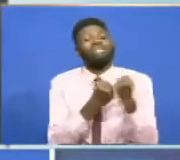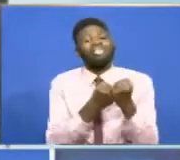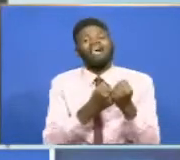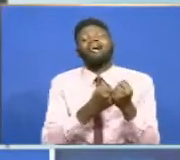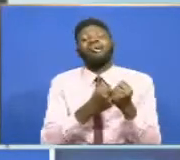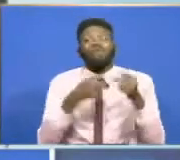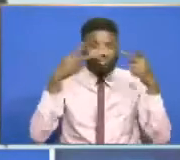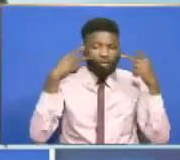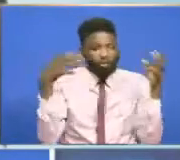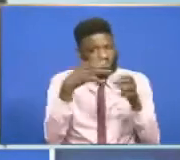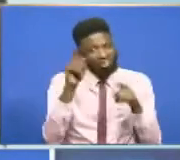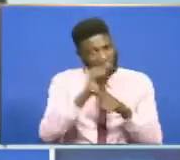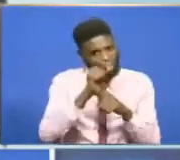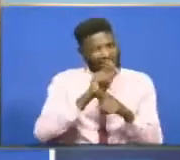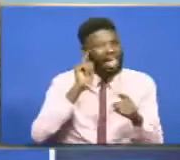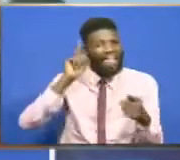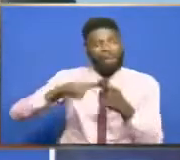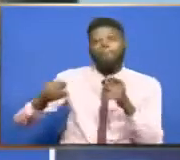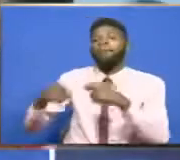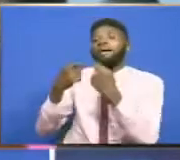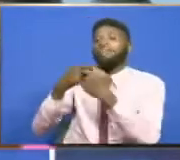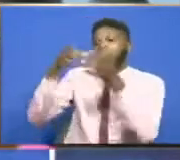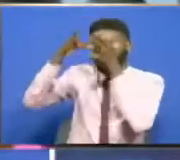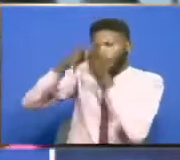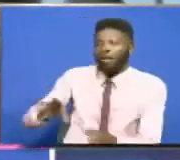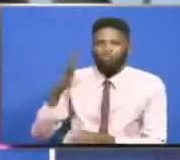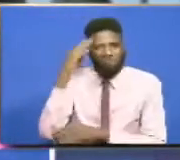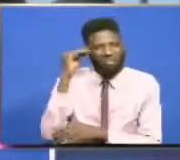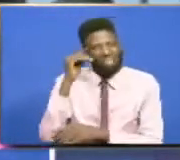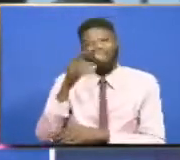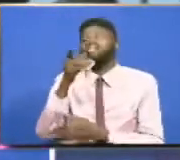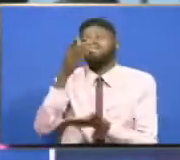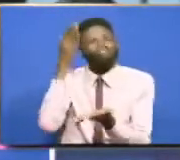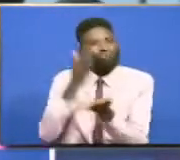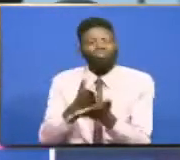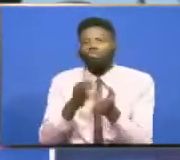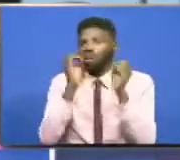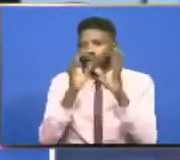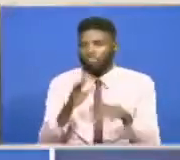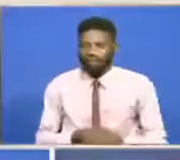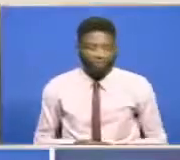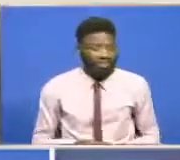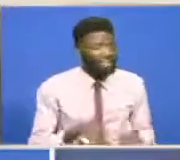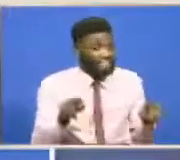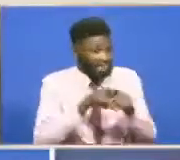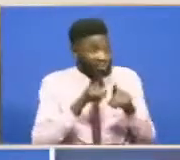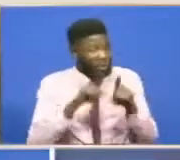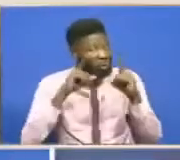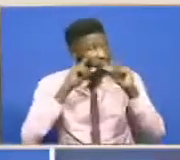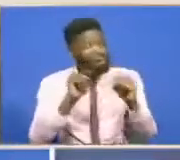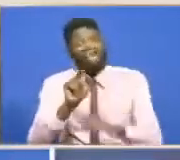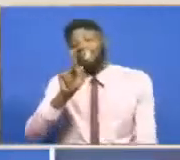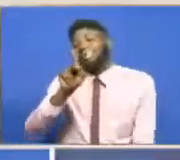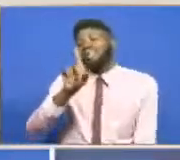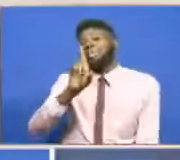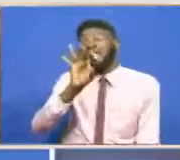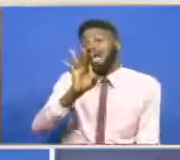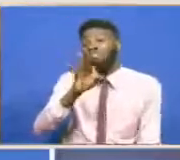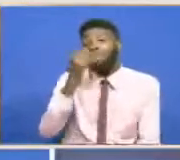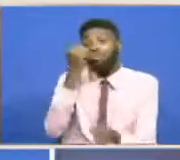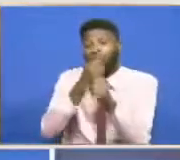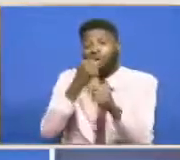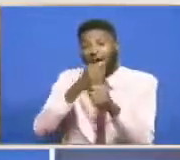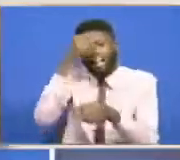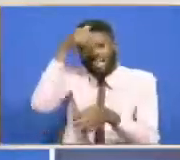Somalia are not based on any merit. He also dismissed claims by Somalia that Kenya Defense Forces serving in the African